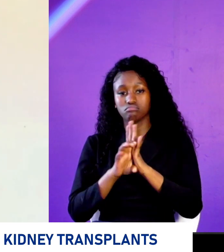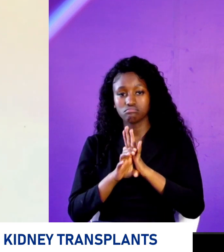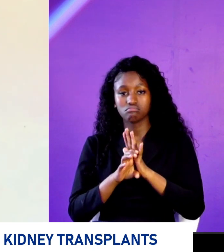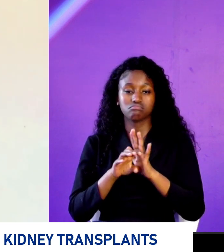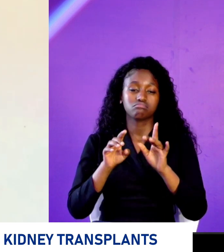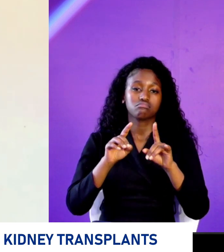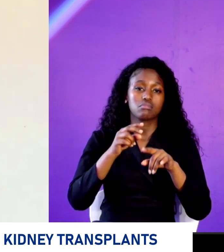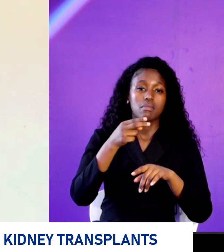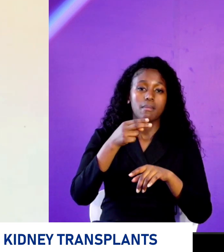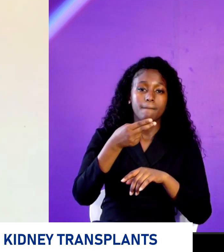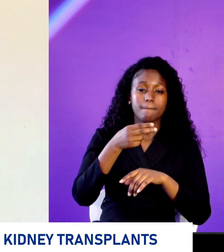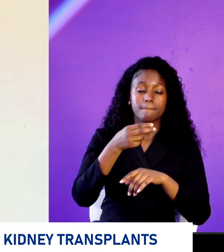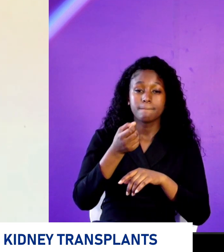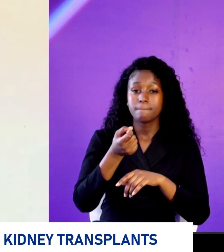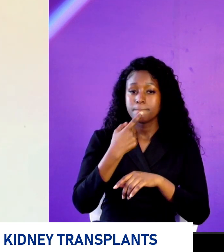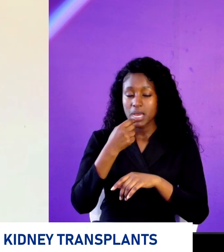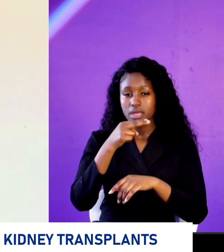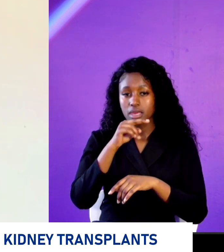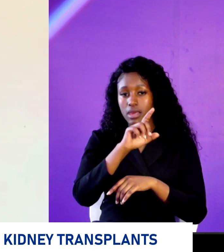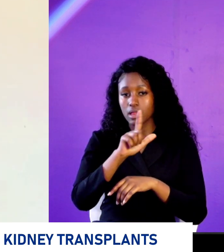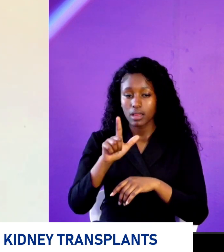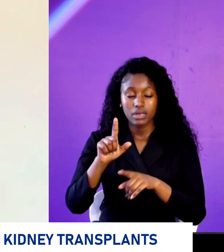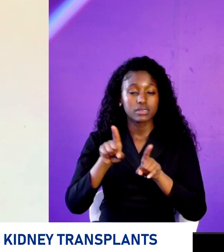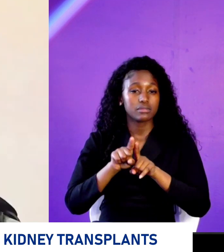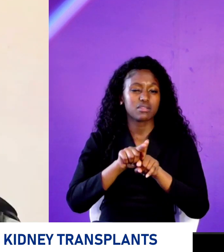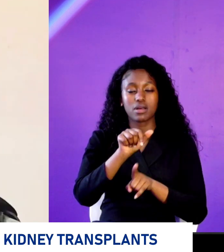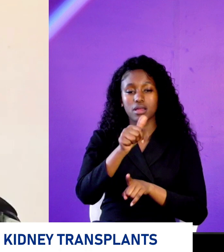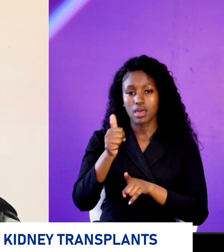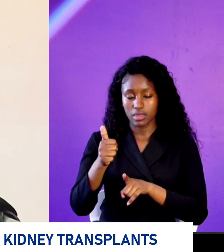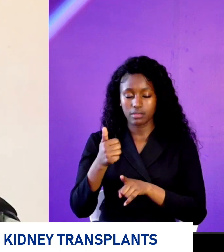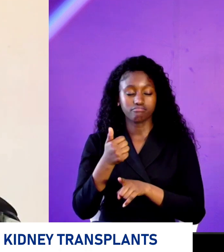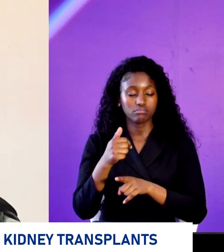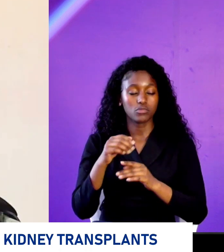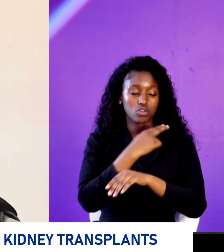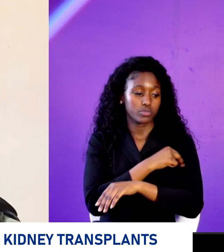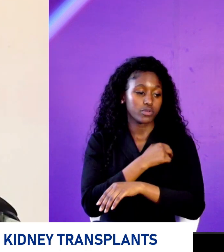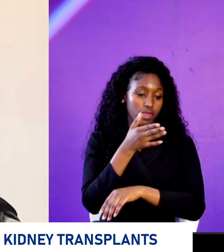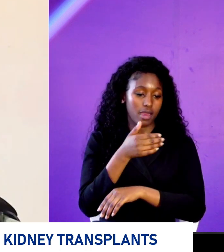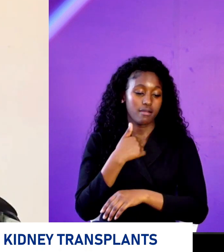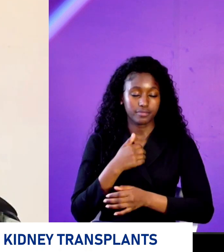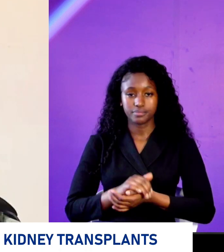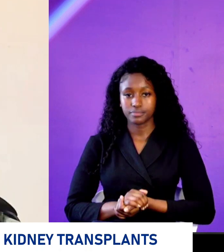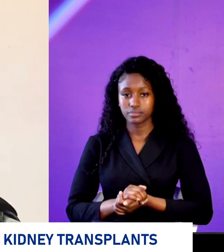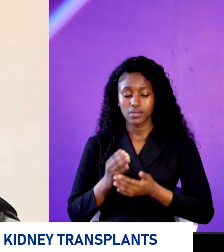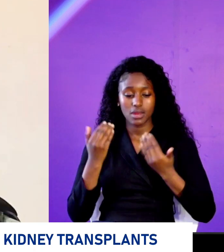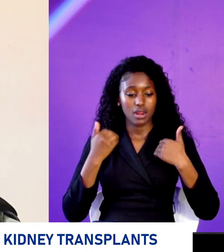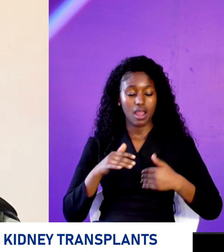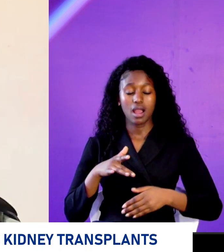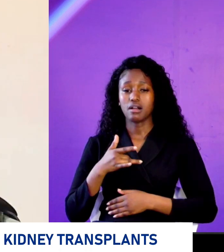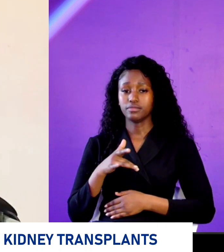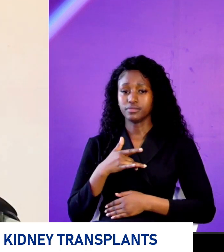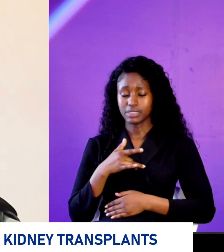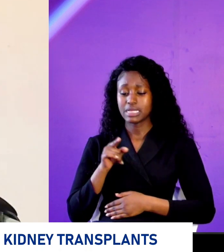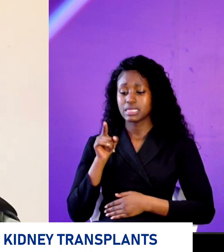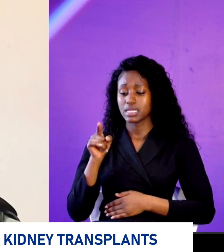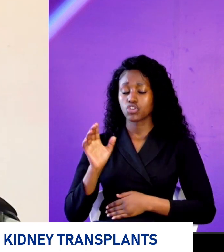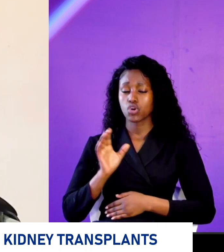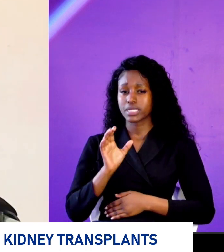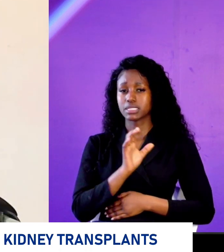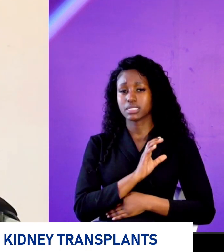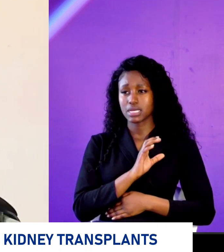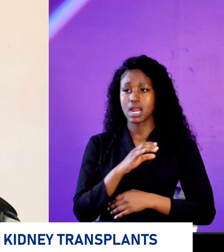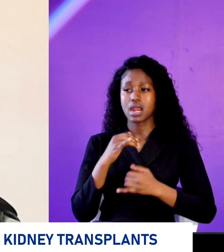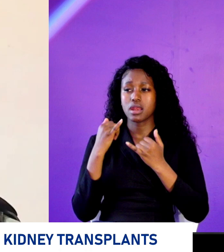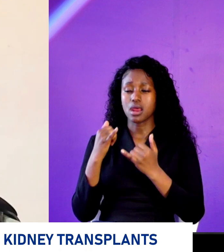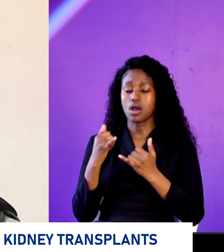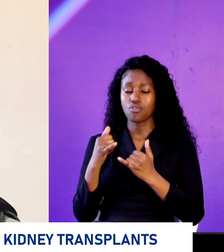Medi-Hill is really culprit, we carry the cross. We are very aggrieved at the way the committee seems to have approached